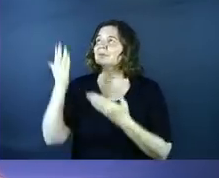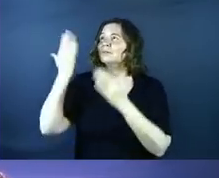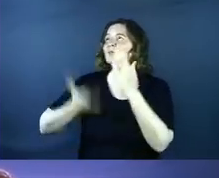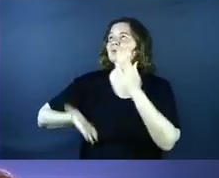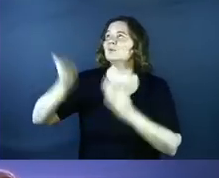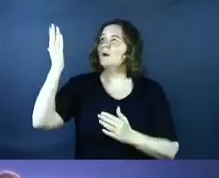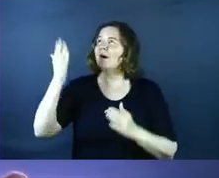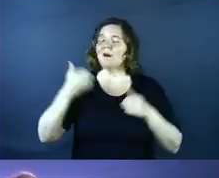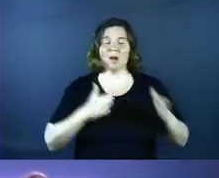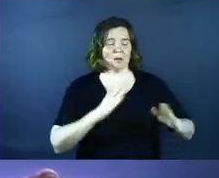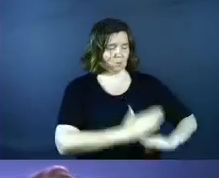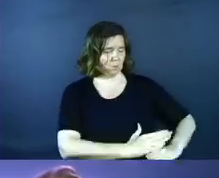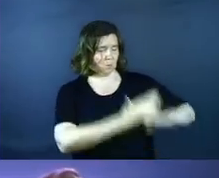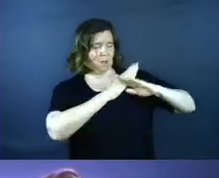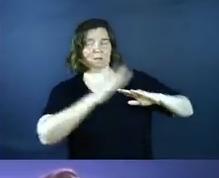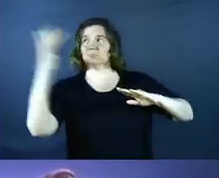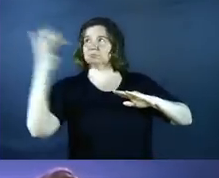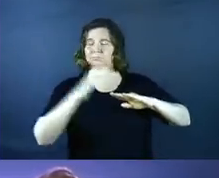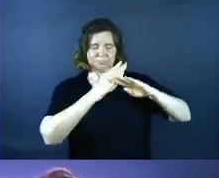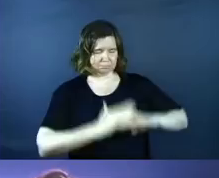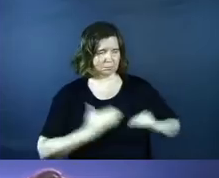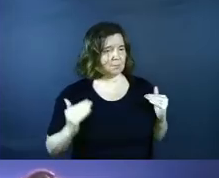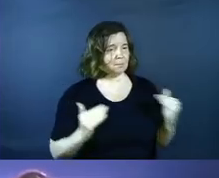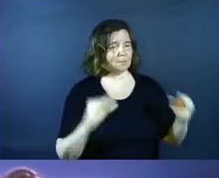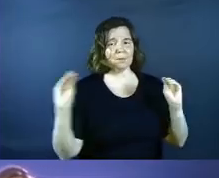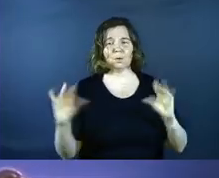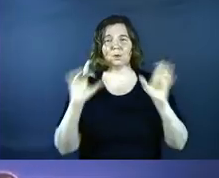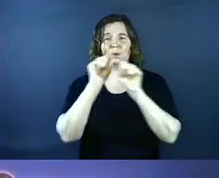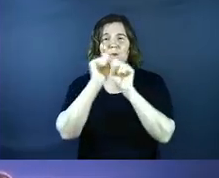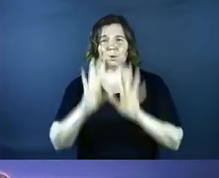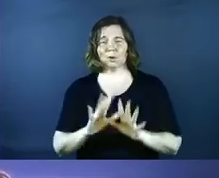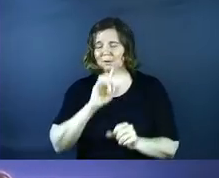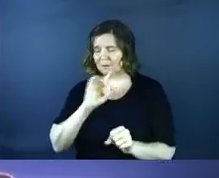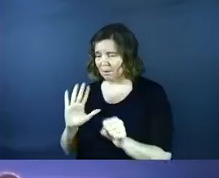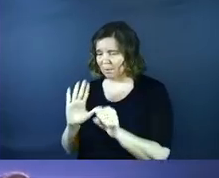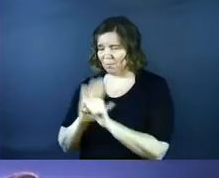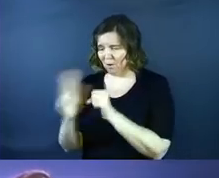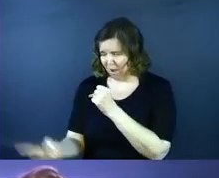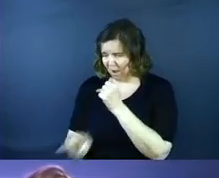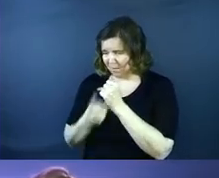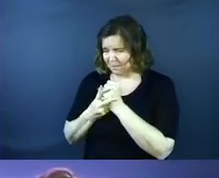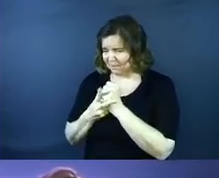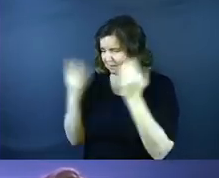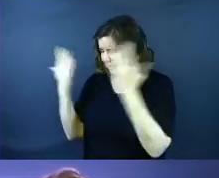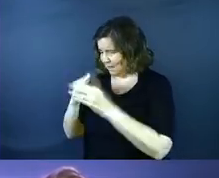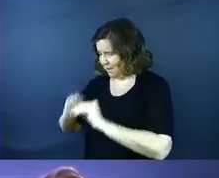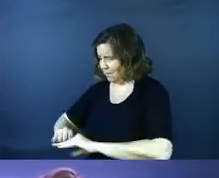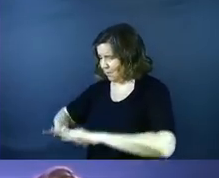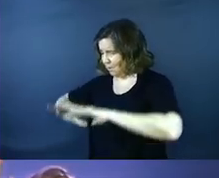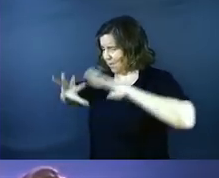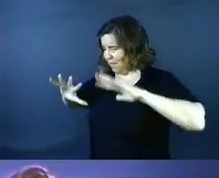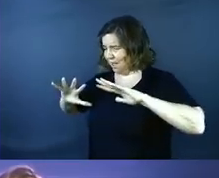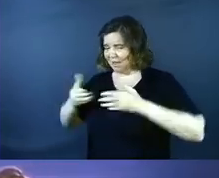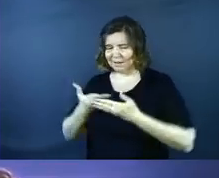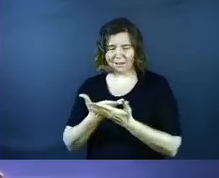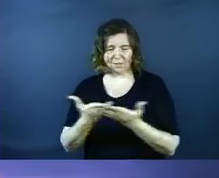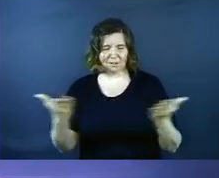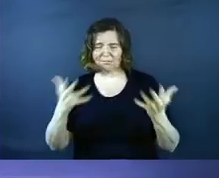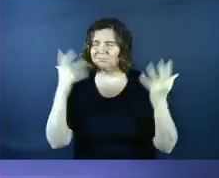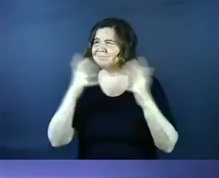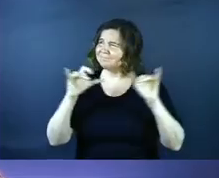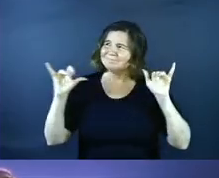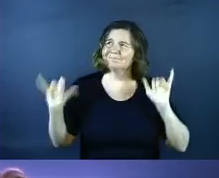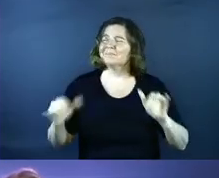you. 'Cause you are way maker, miracle worker, promise keeper, light in